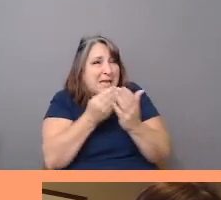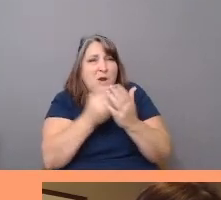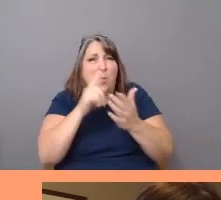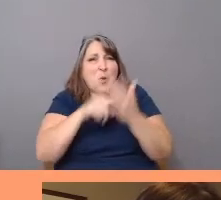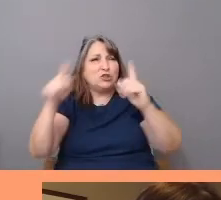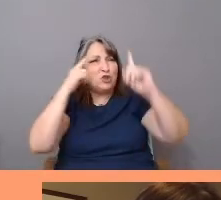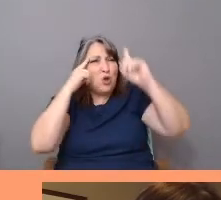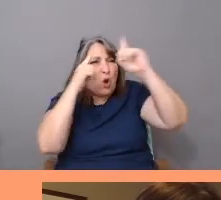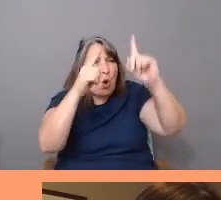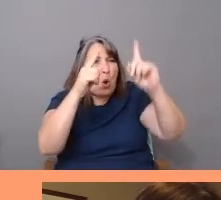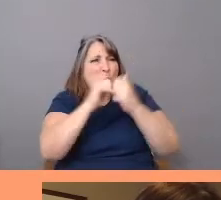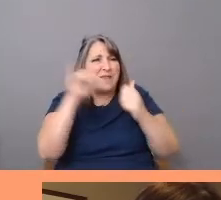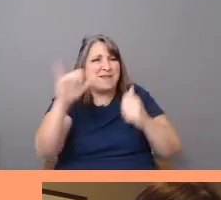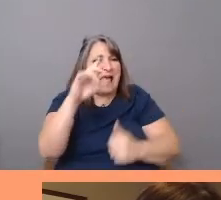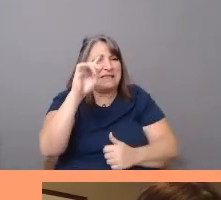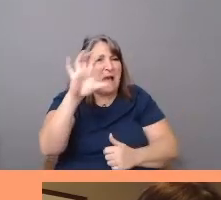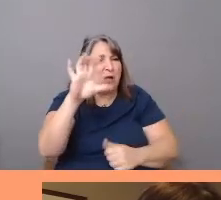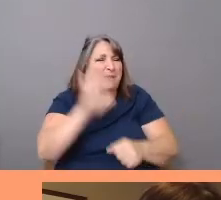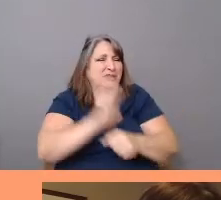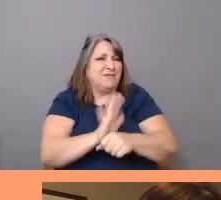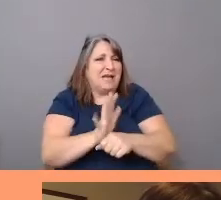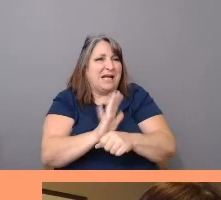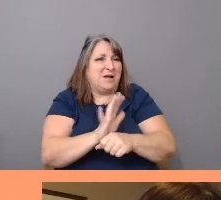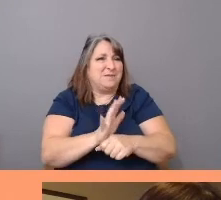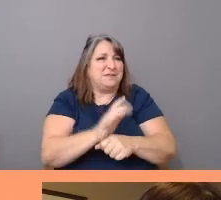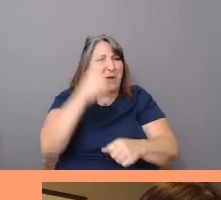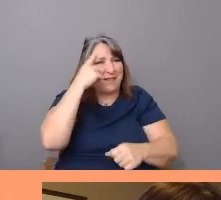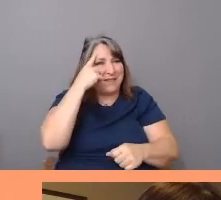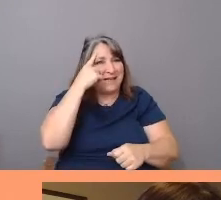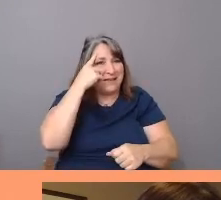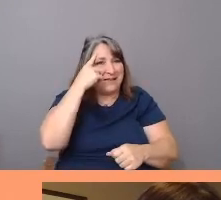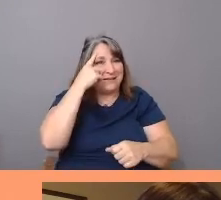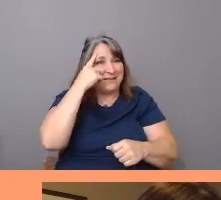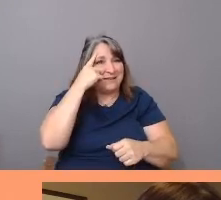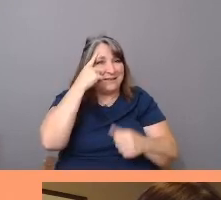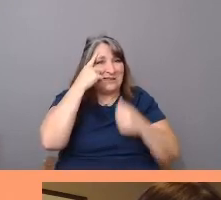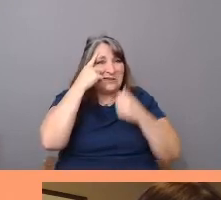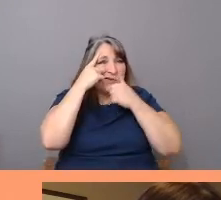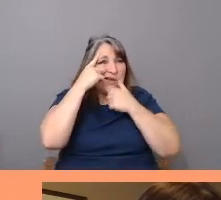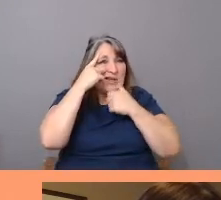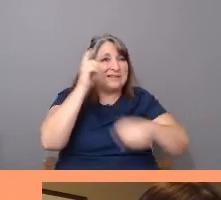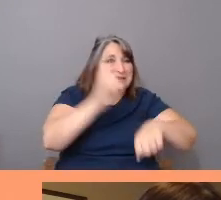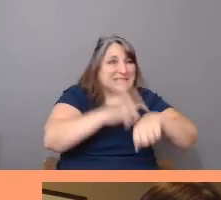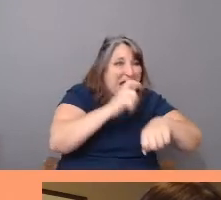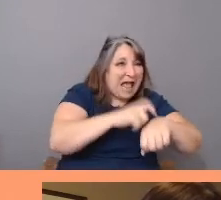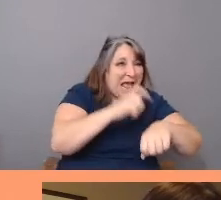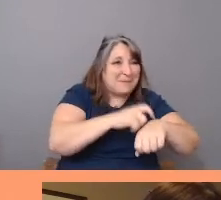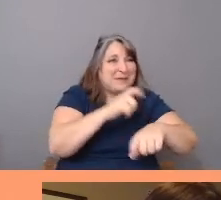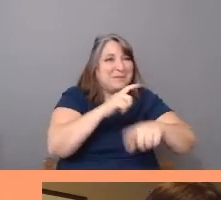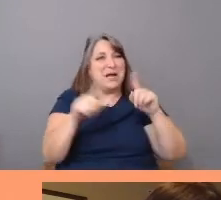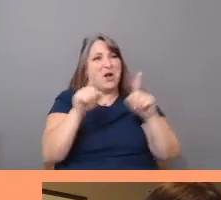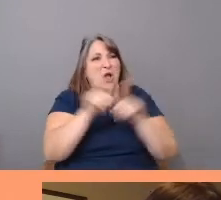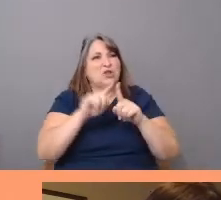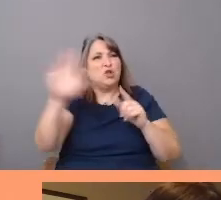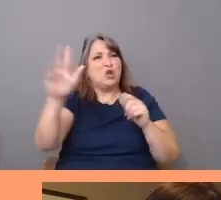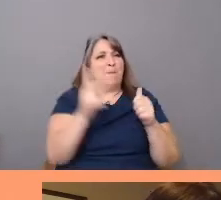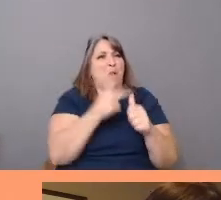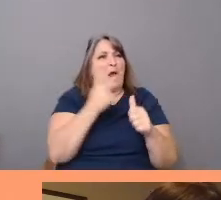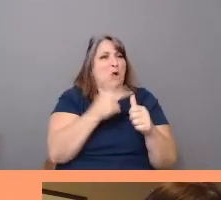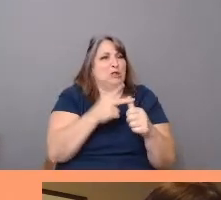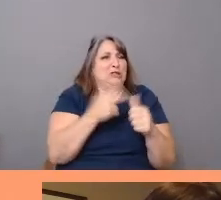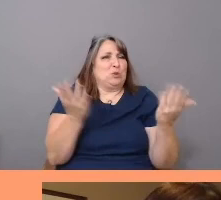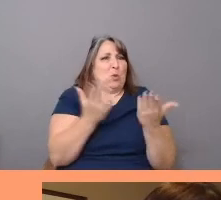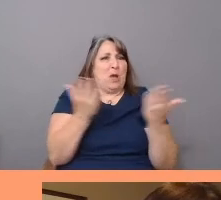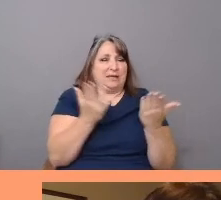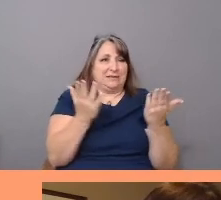So I think it's a combination, the combination of the timing of the different platforms, but also your own priorities,